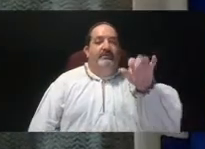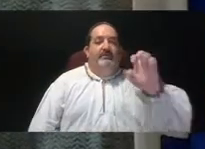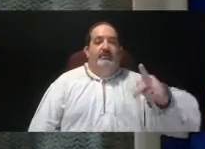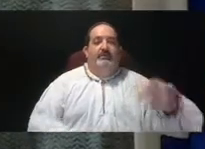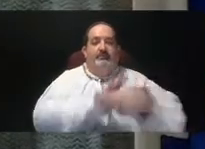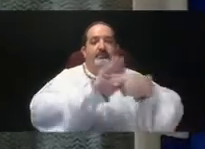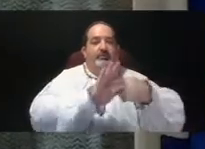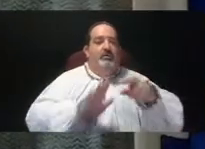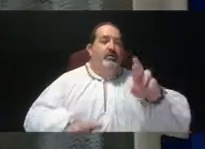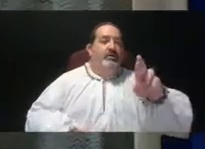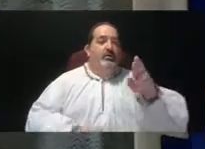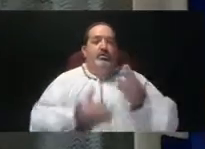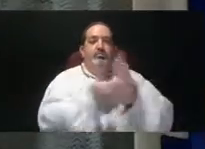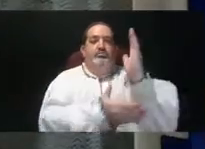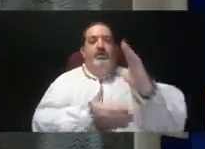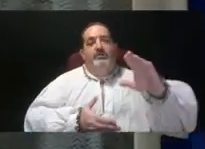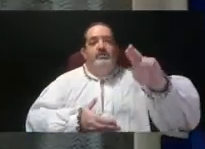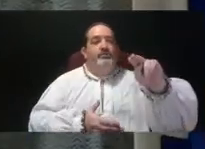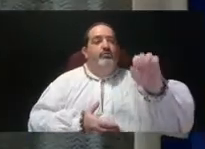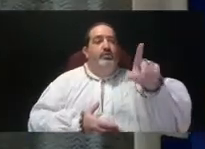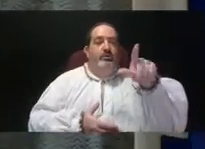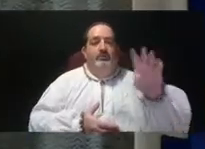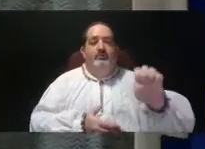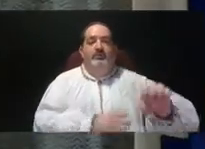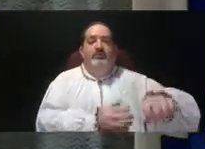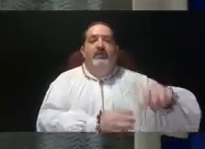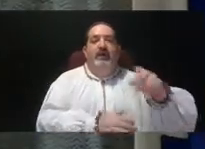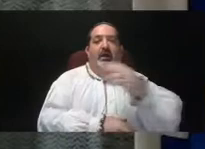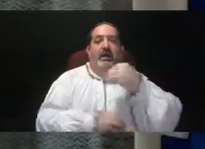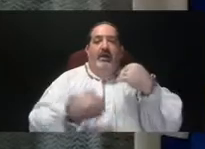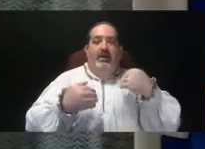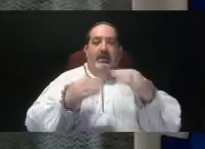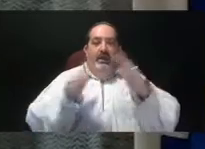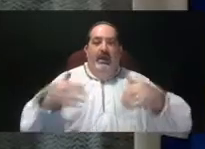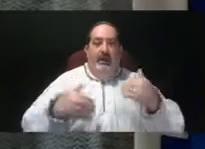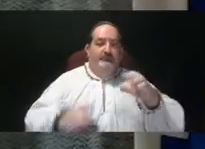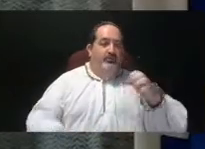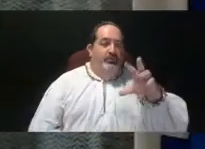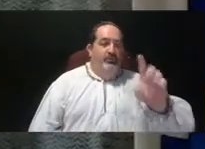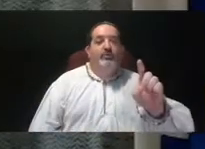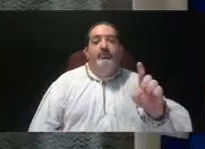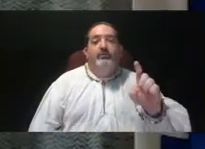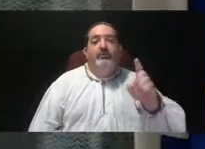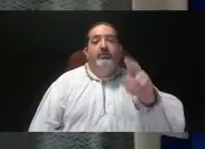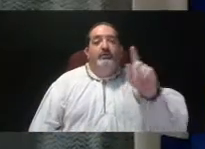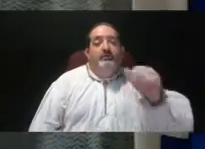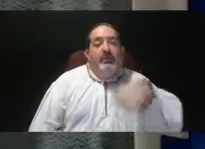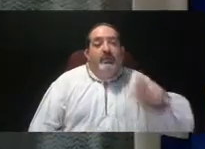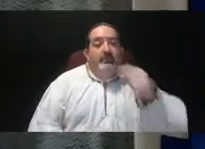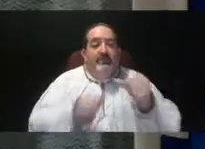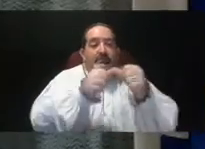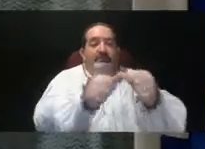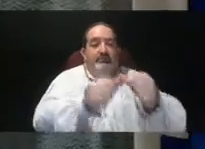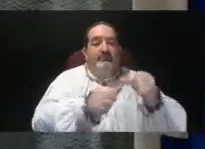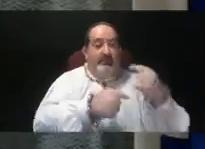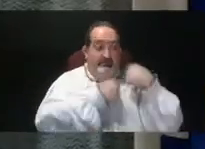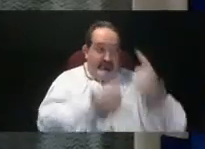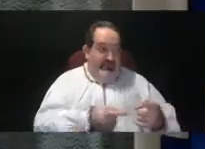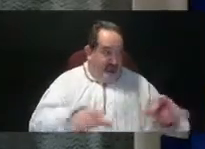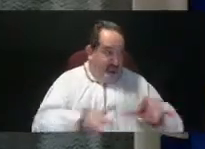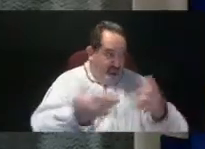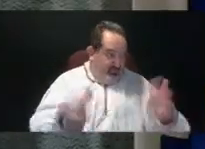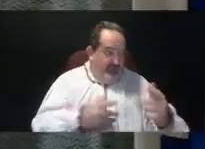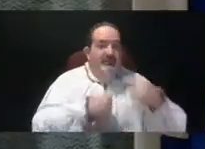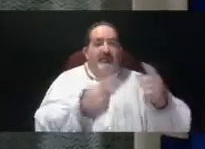Caid unto our royal charter. They shall continue, as they have to date, to abide by the commandments of any